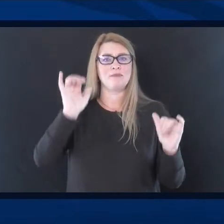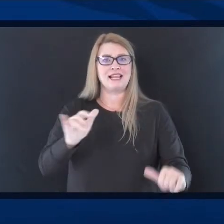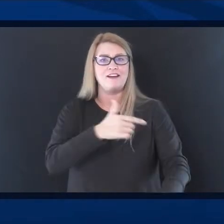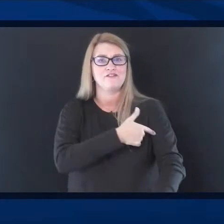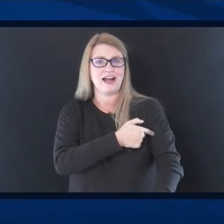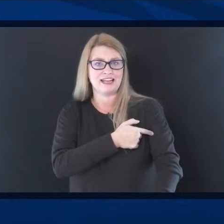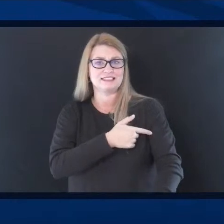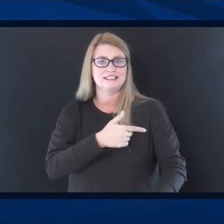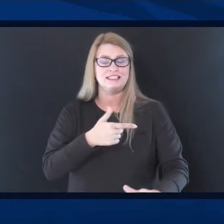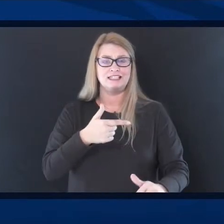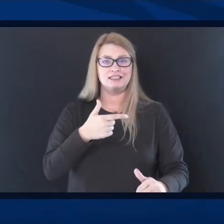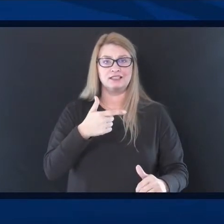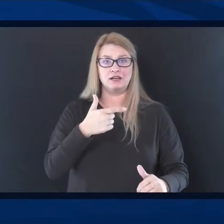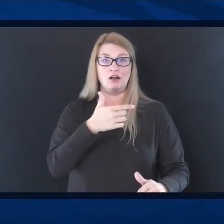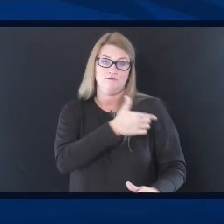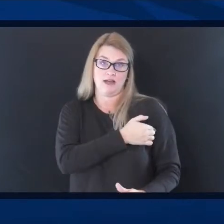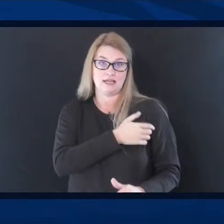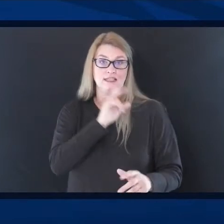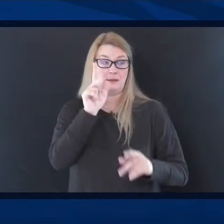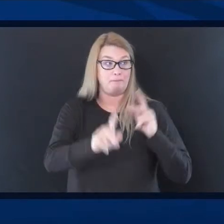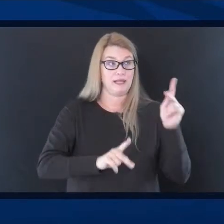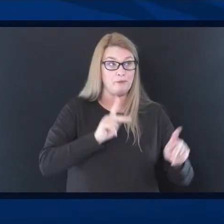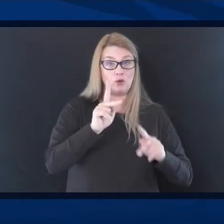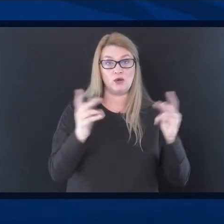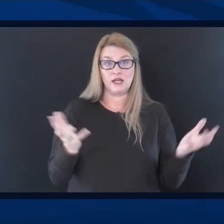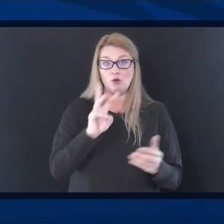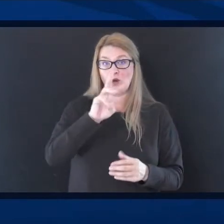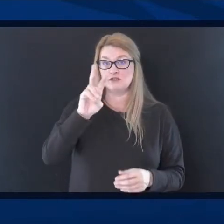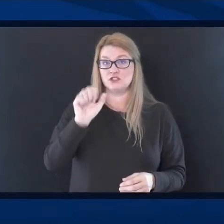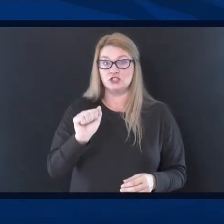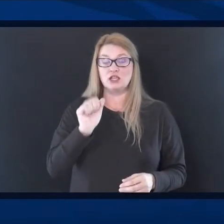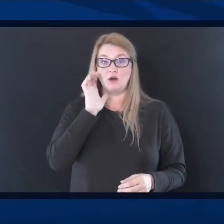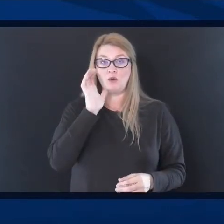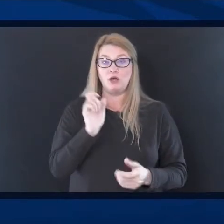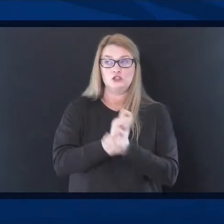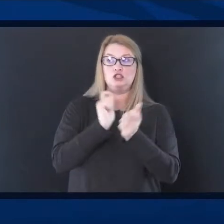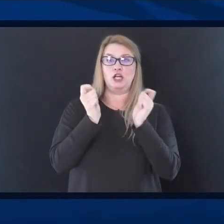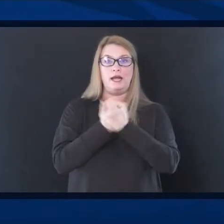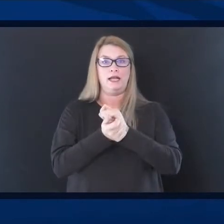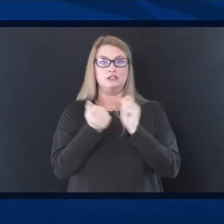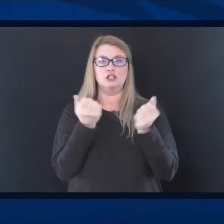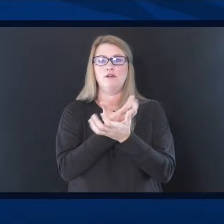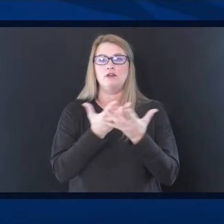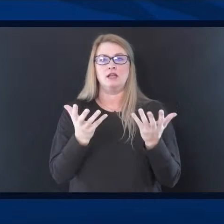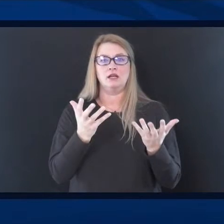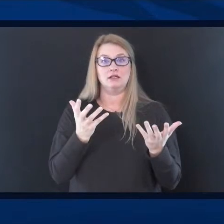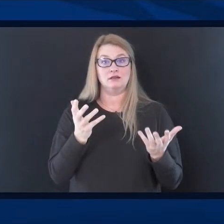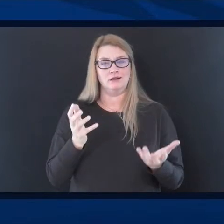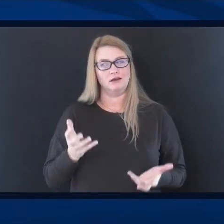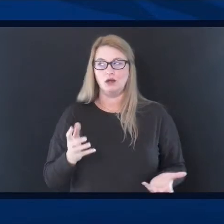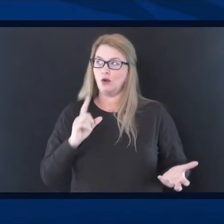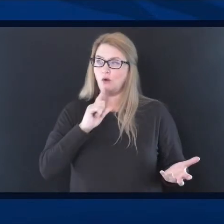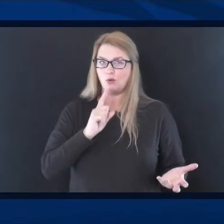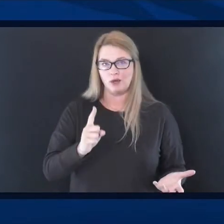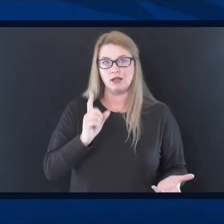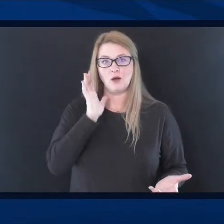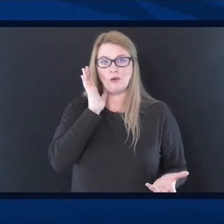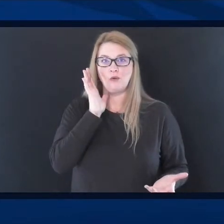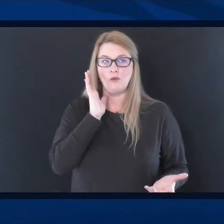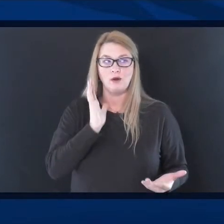vaccine, or our vaccinating of our people, will really turn this thing. Wouldn't it be great? Wouldn't it be